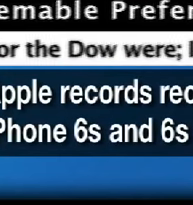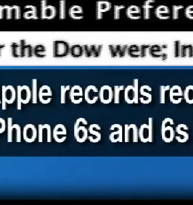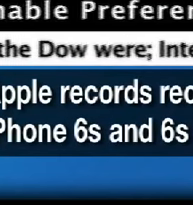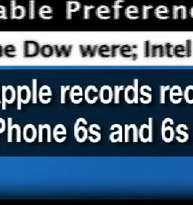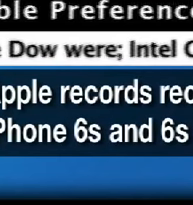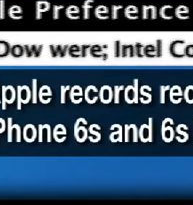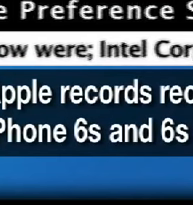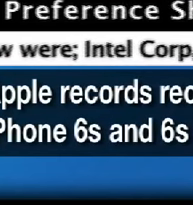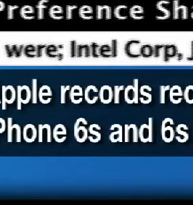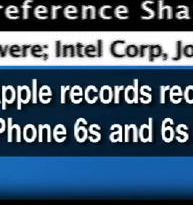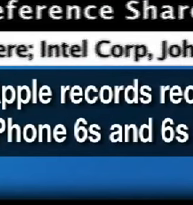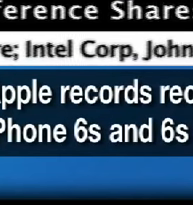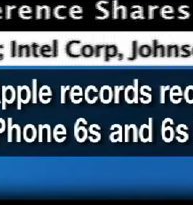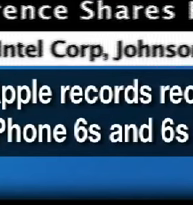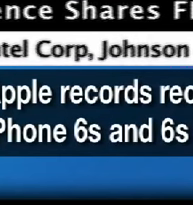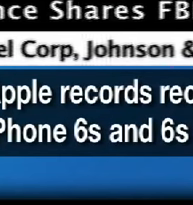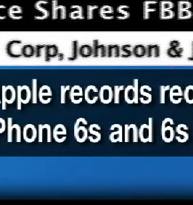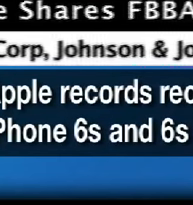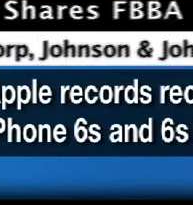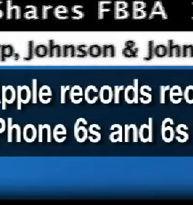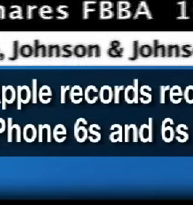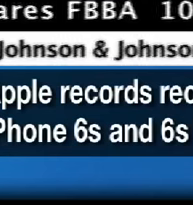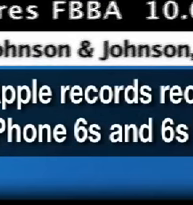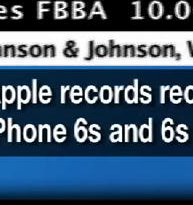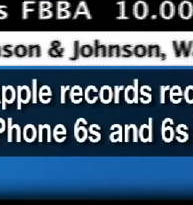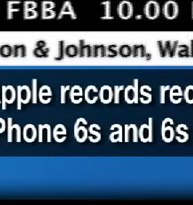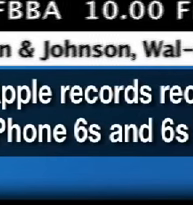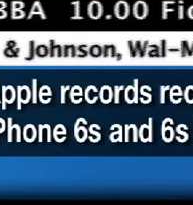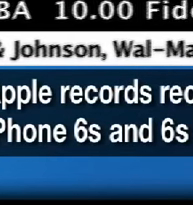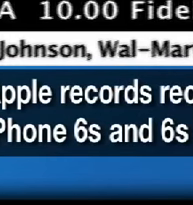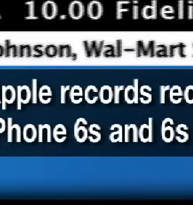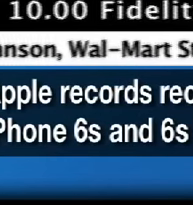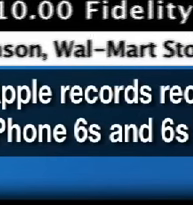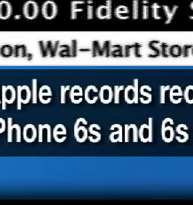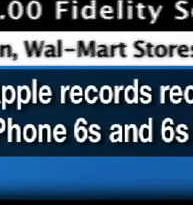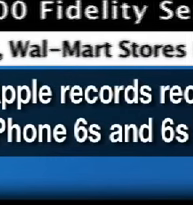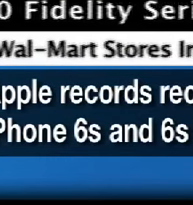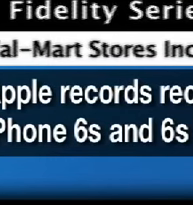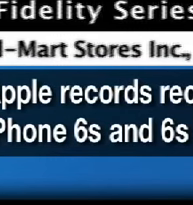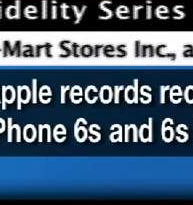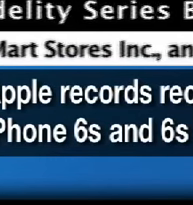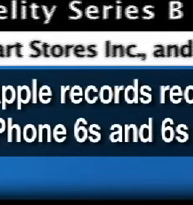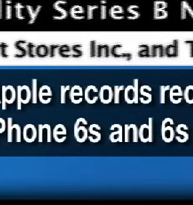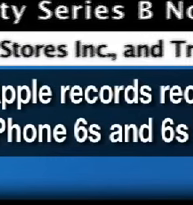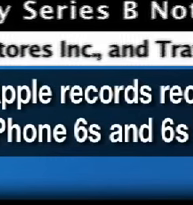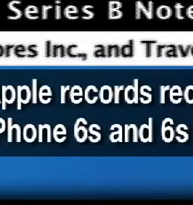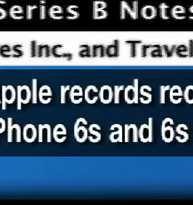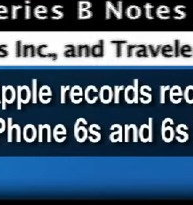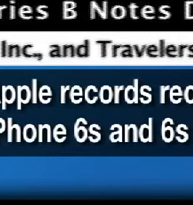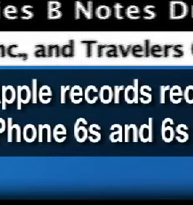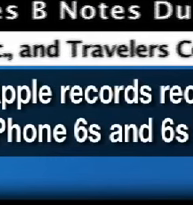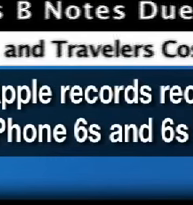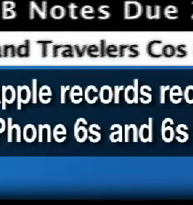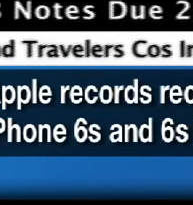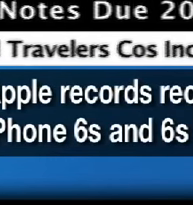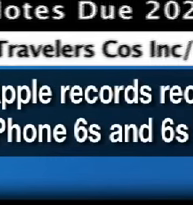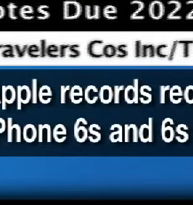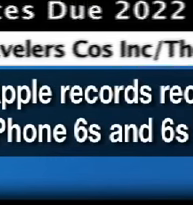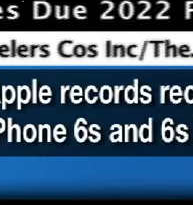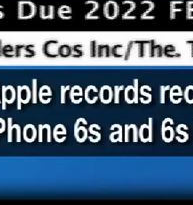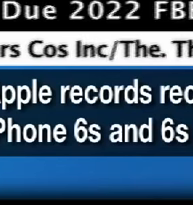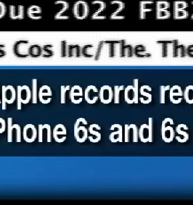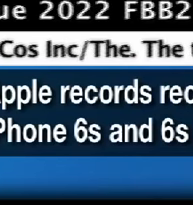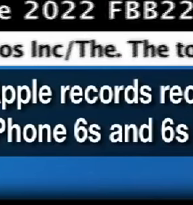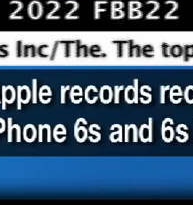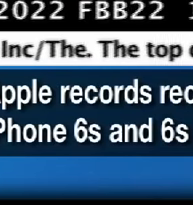new record was set for Apple's marquee product. While sales surpassed analysts' expectations of 12 to 13 million units, the